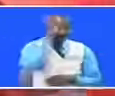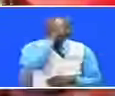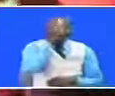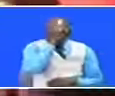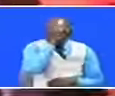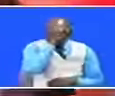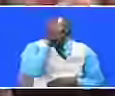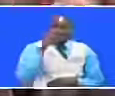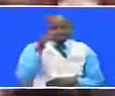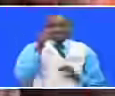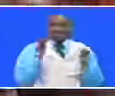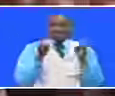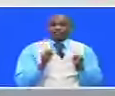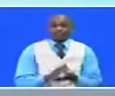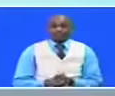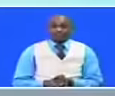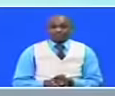Wandera, KTN News.